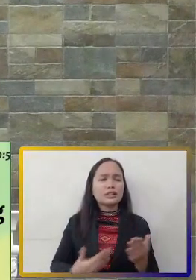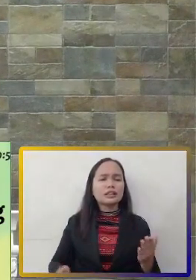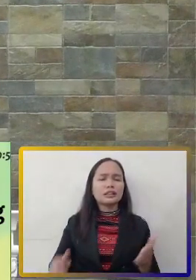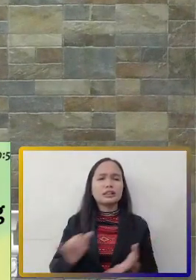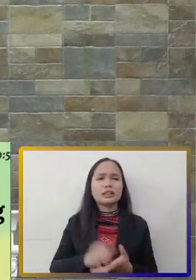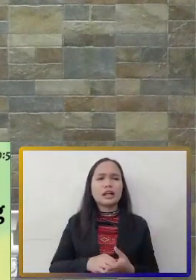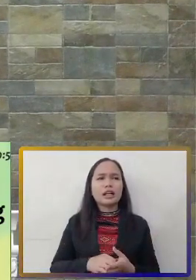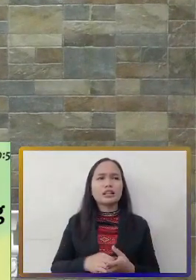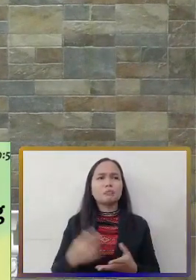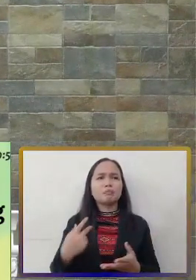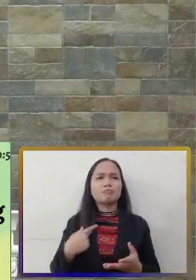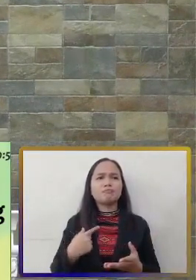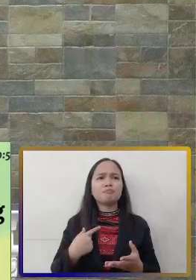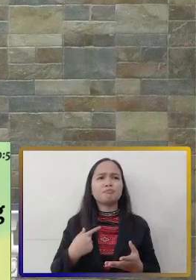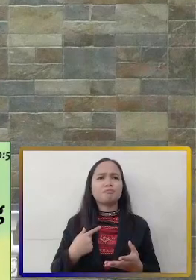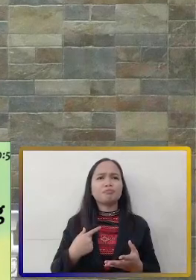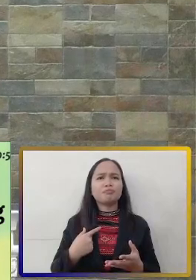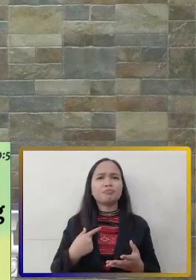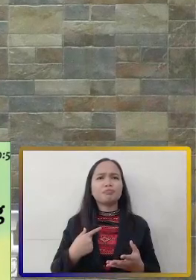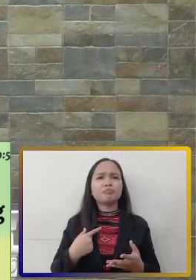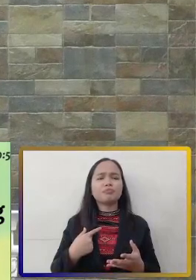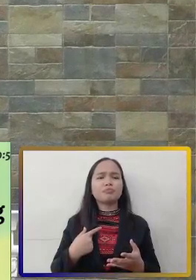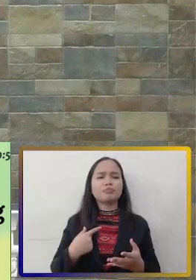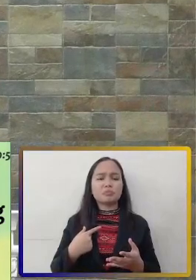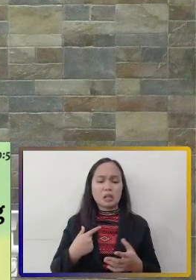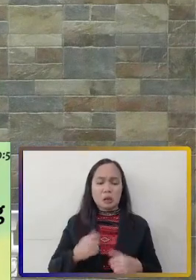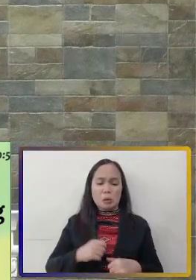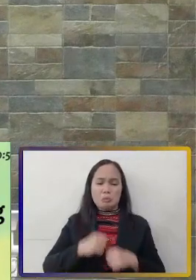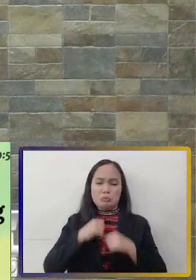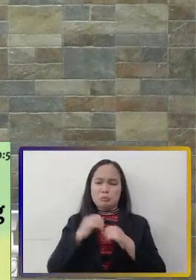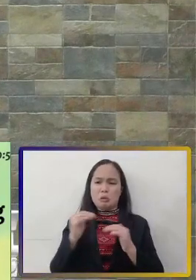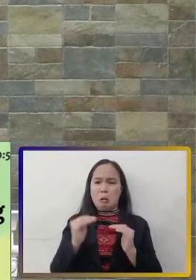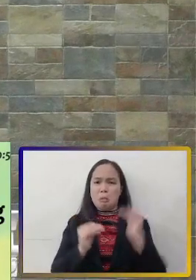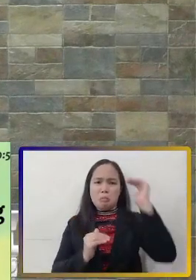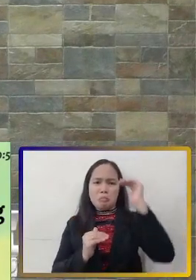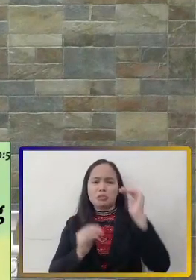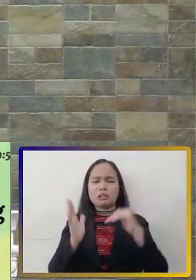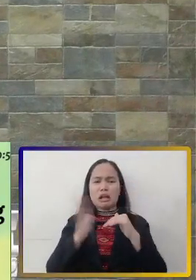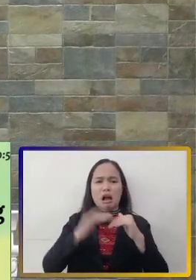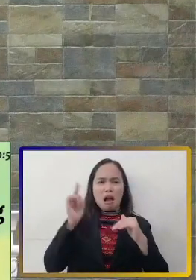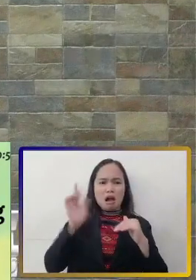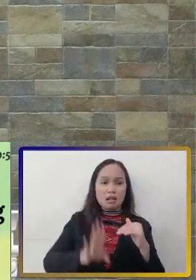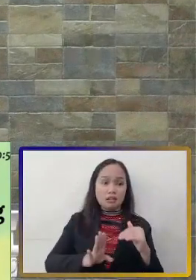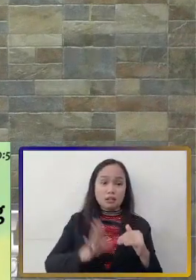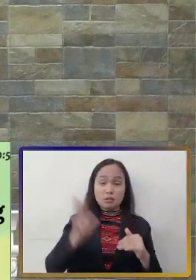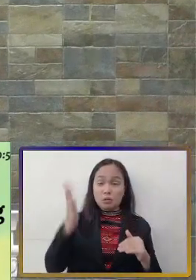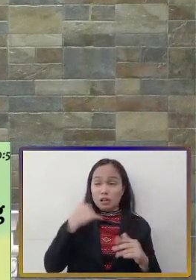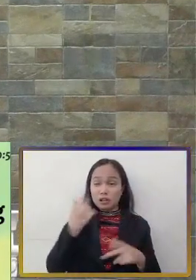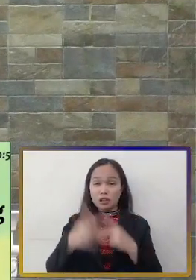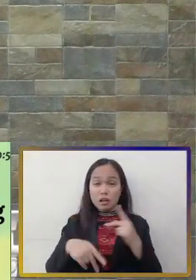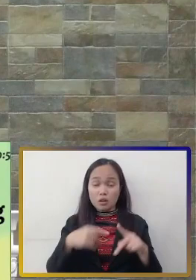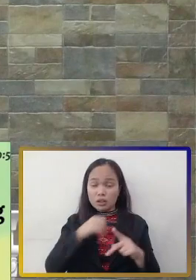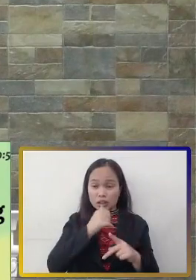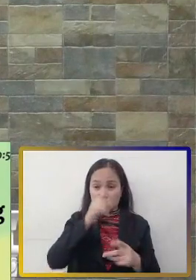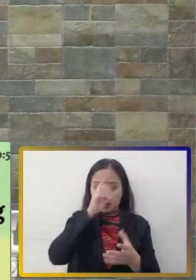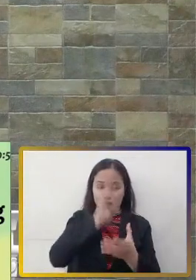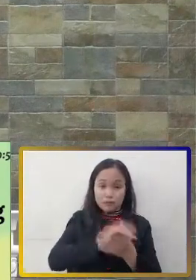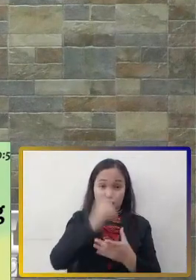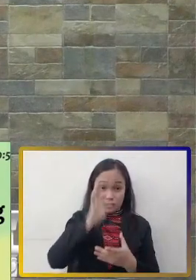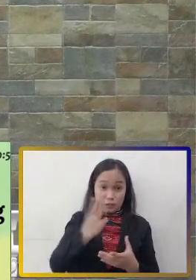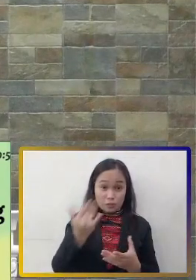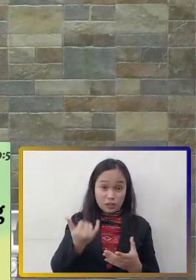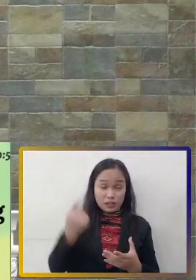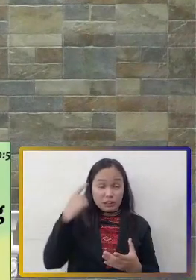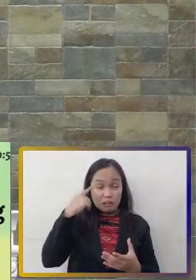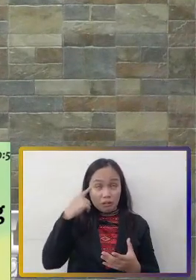exalted, that is exalting above God. Kaya walang kumikilala sa Diyos kasi ang akala niya, masigit pa siya sa